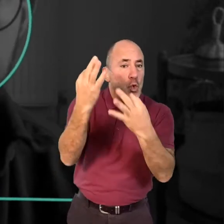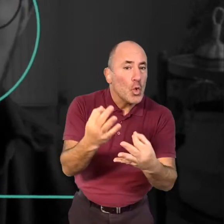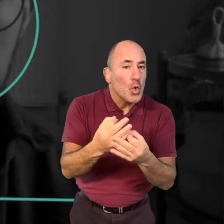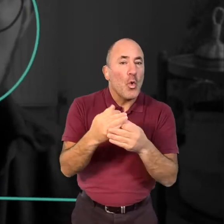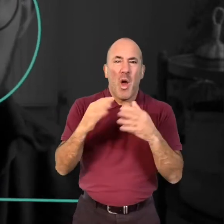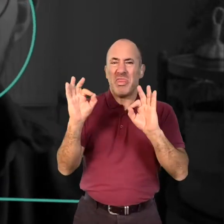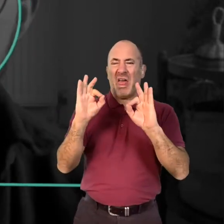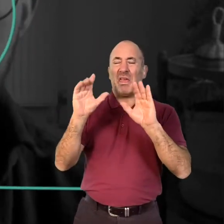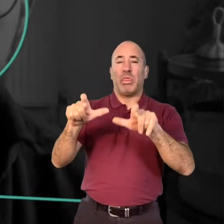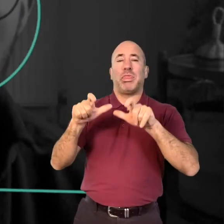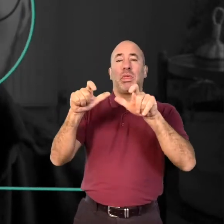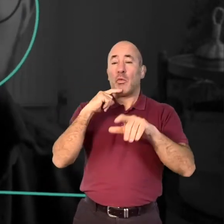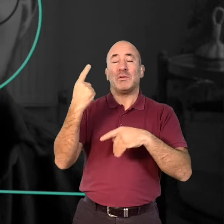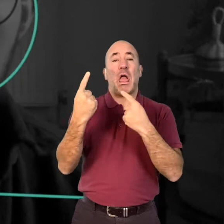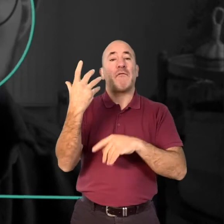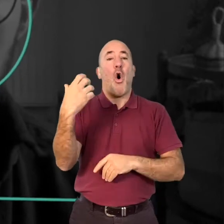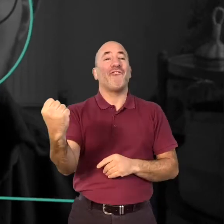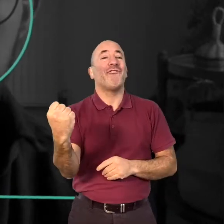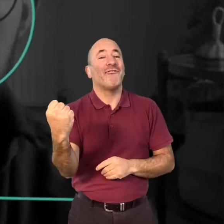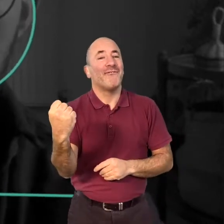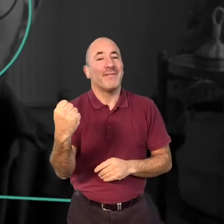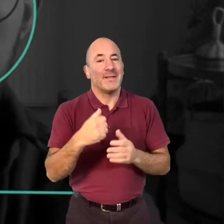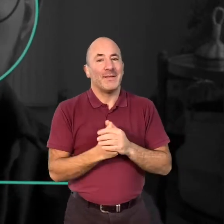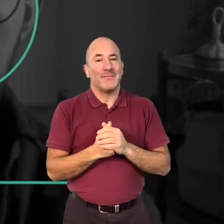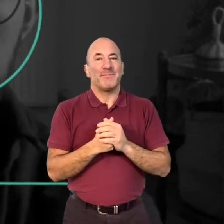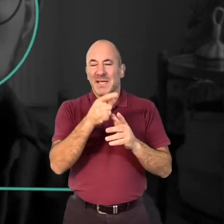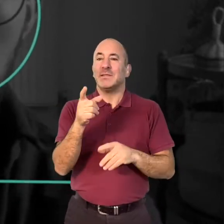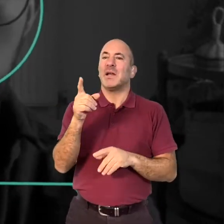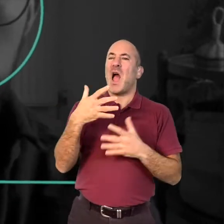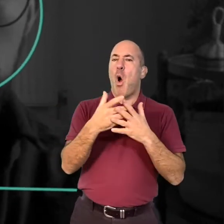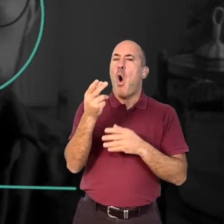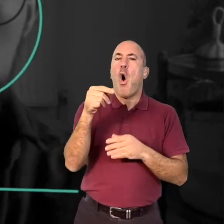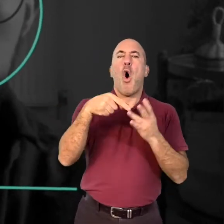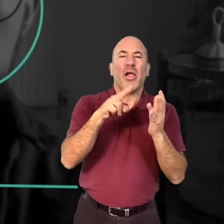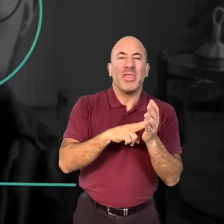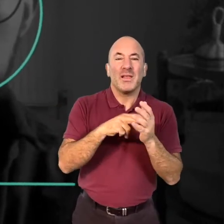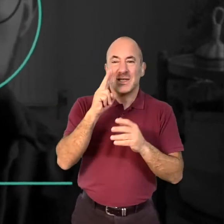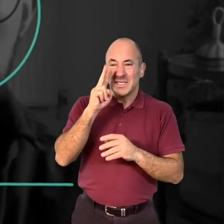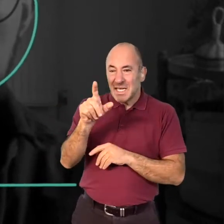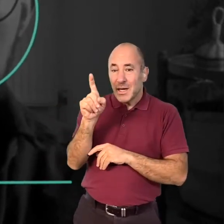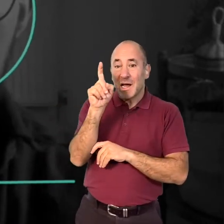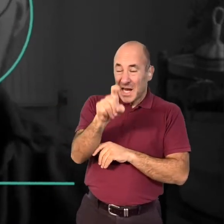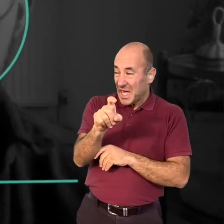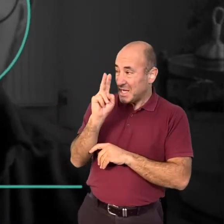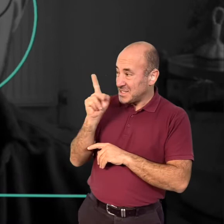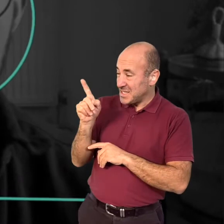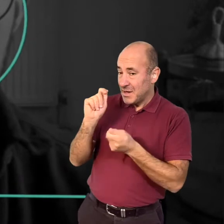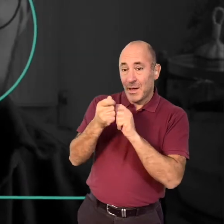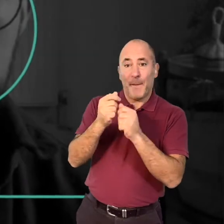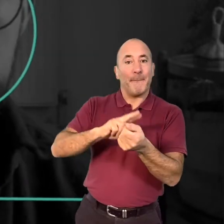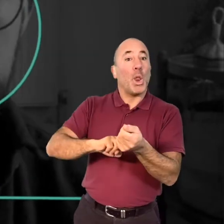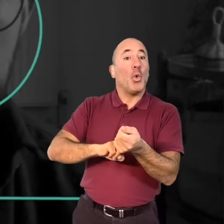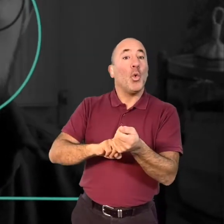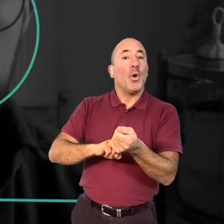while, it will turn itself off. So you have to turn it on over here with this toggle, which will turn blue. And then if I